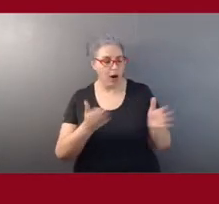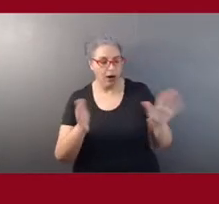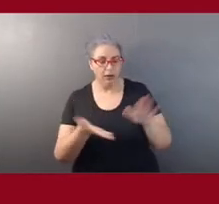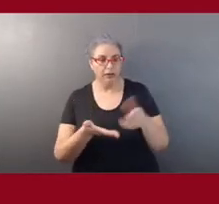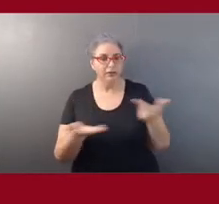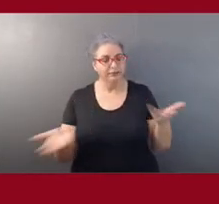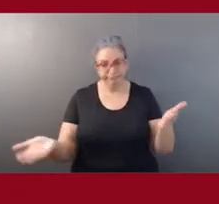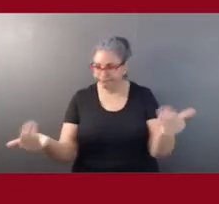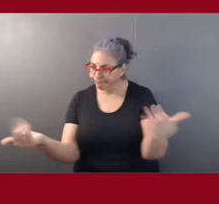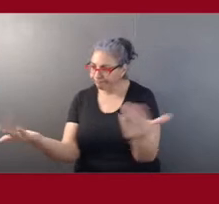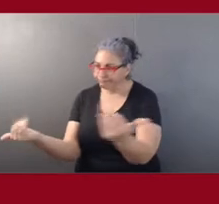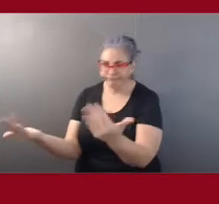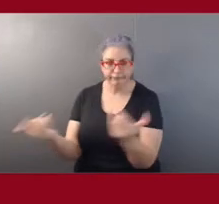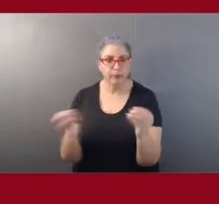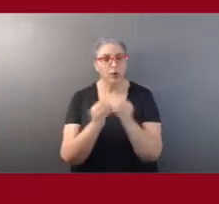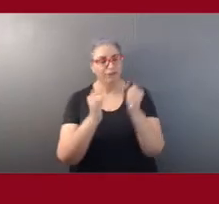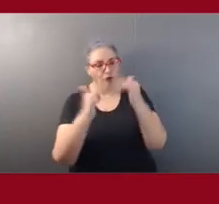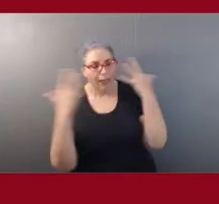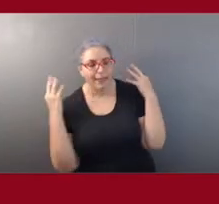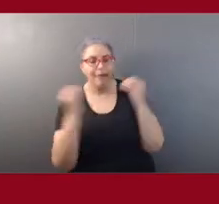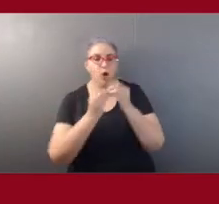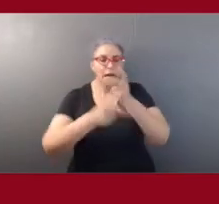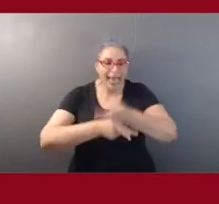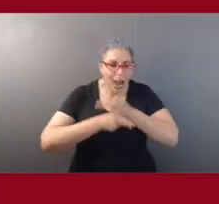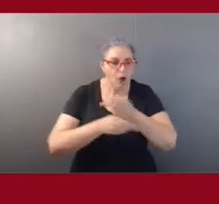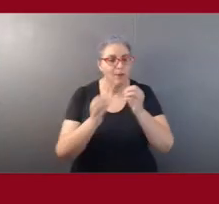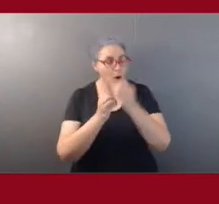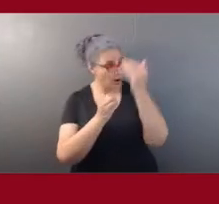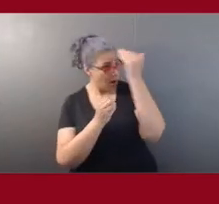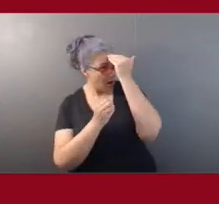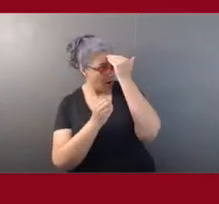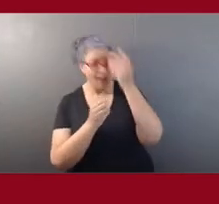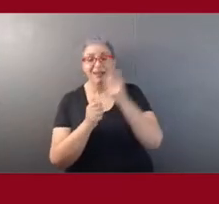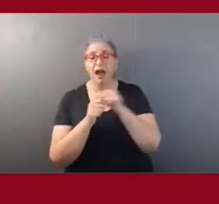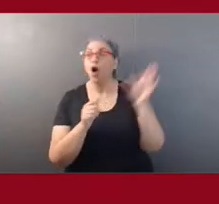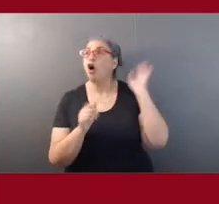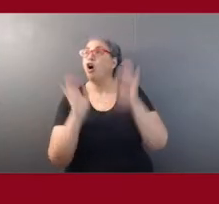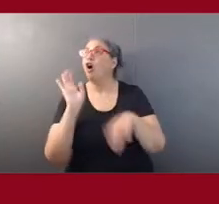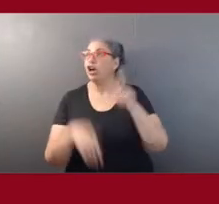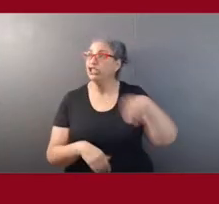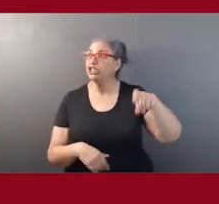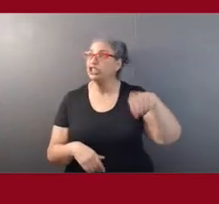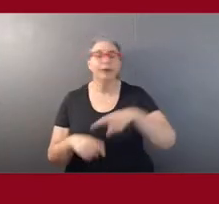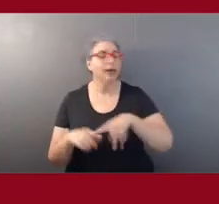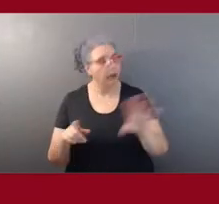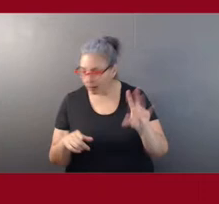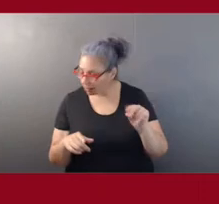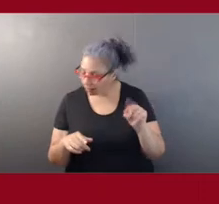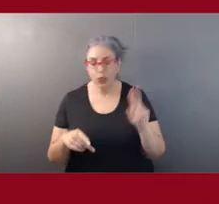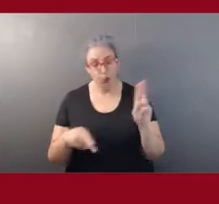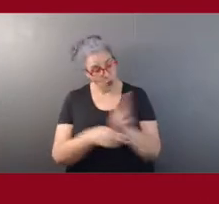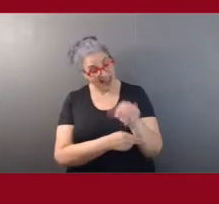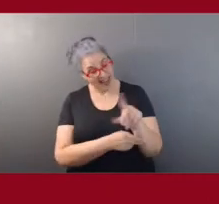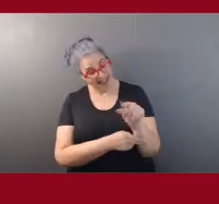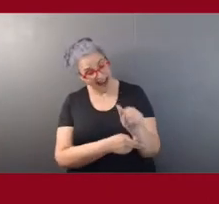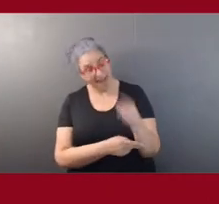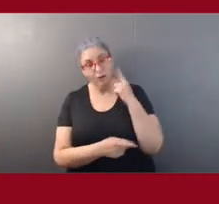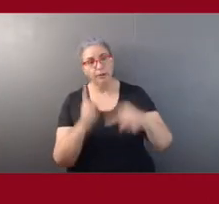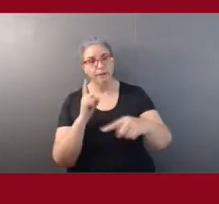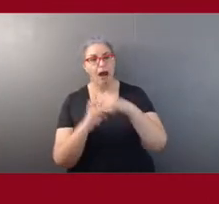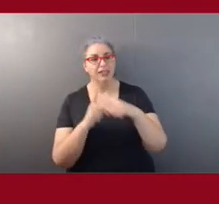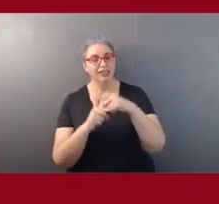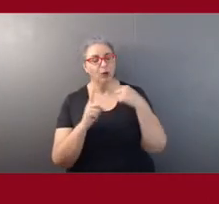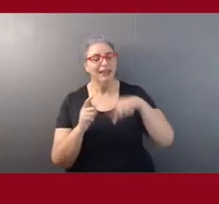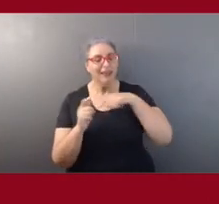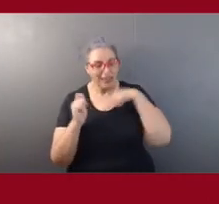care and consciousness into it? And then from there, we can take data and use it for good. We can be so specific with the